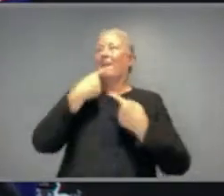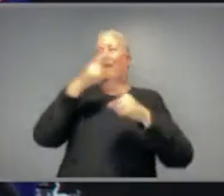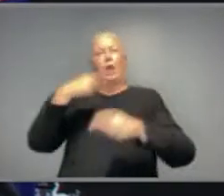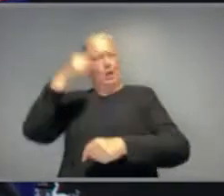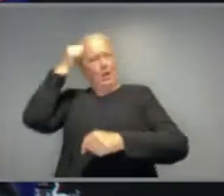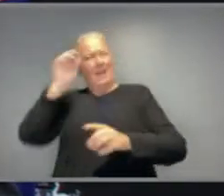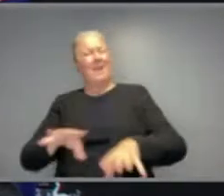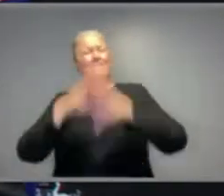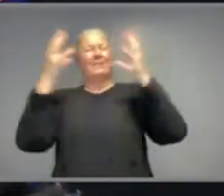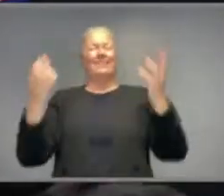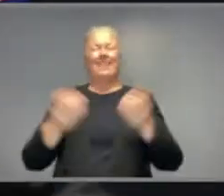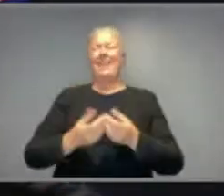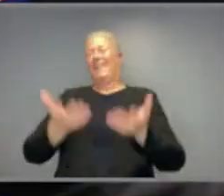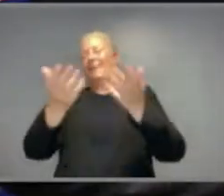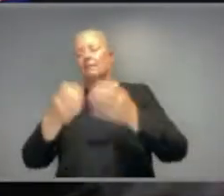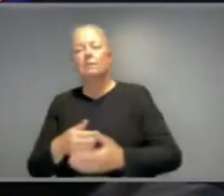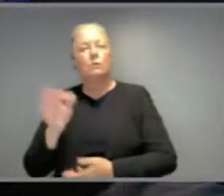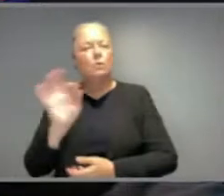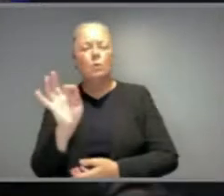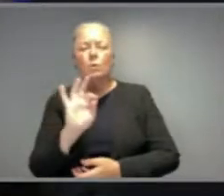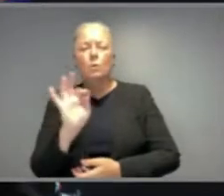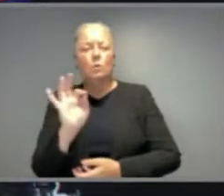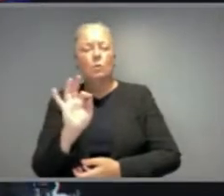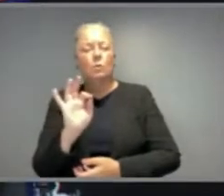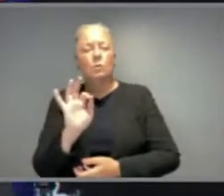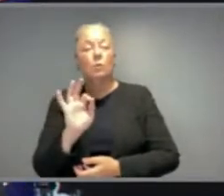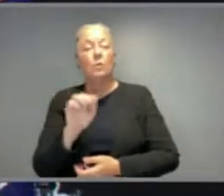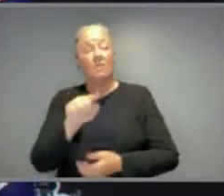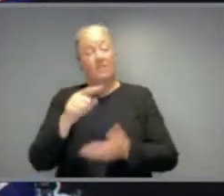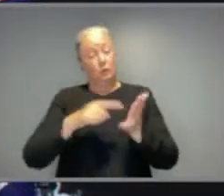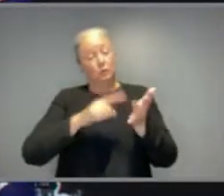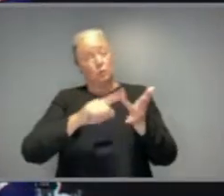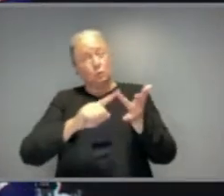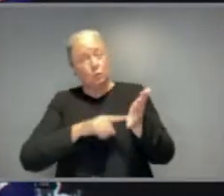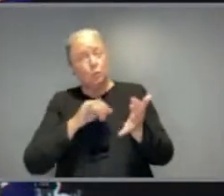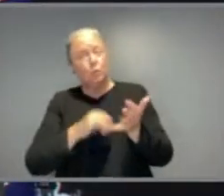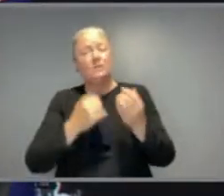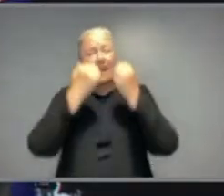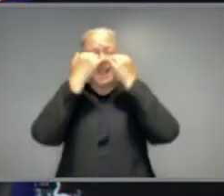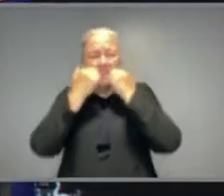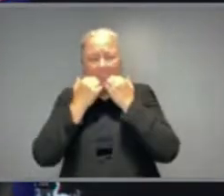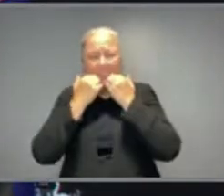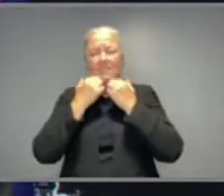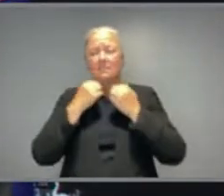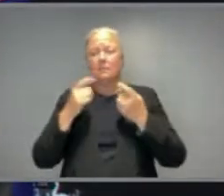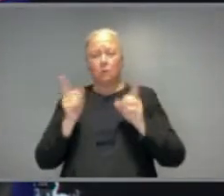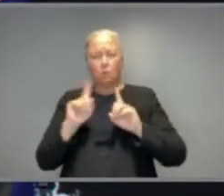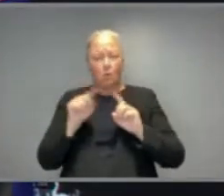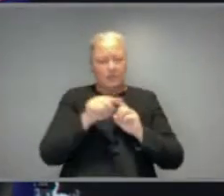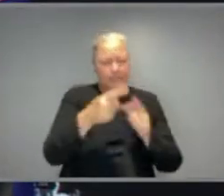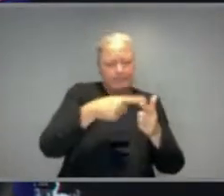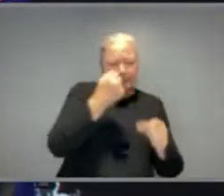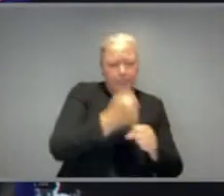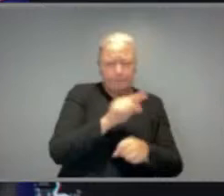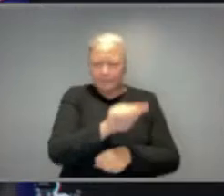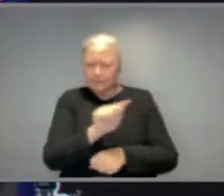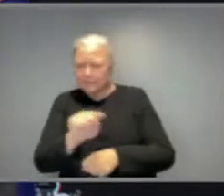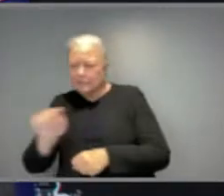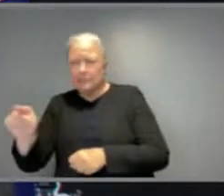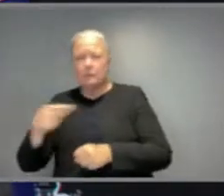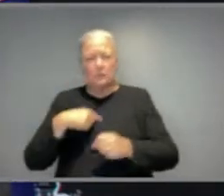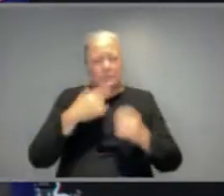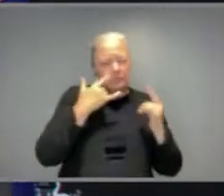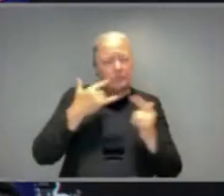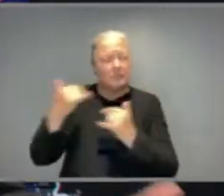table. But the need for those tools, as the modelling shows and the evidence shows, is highly unlikely. Highly unlikely.